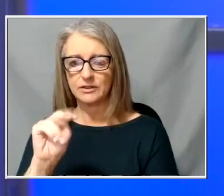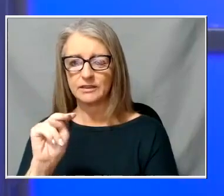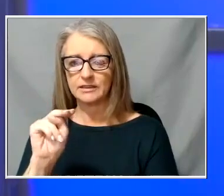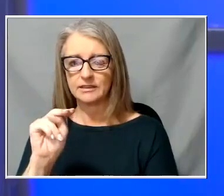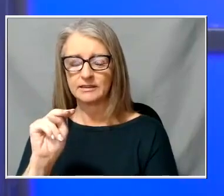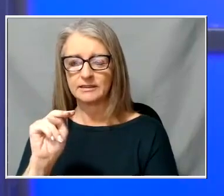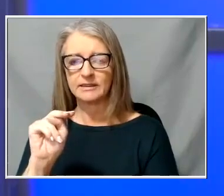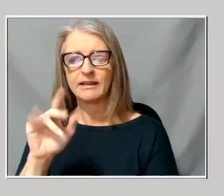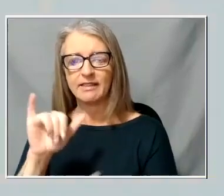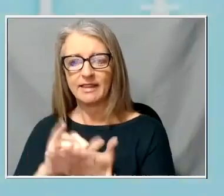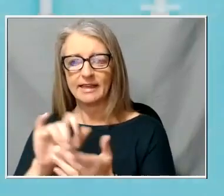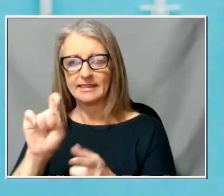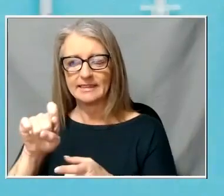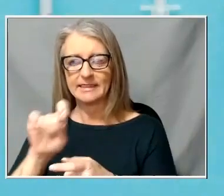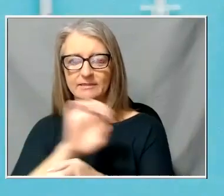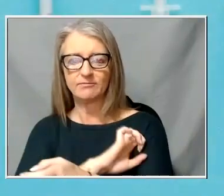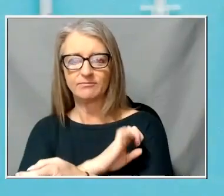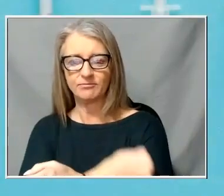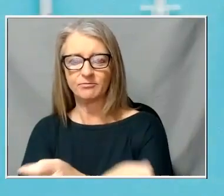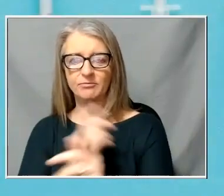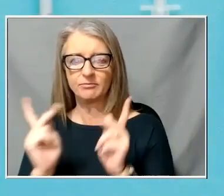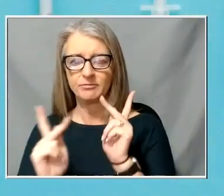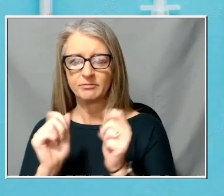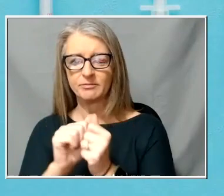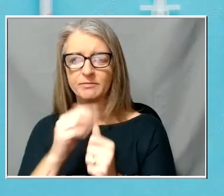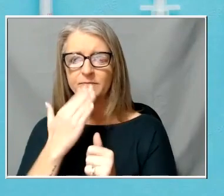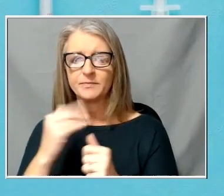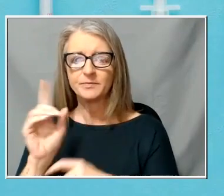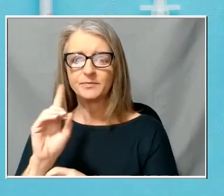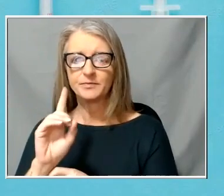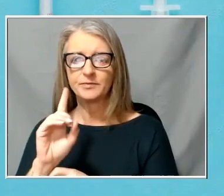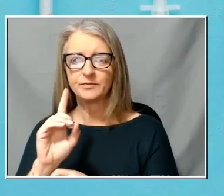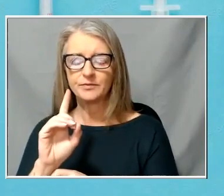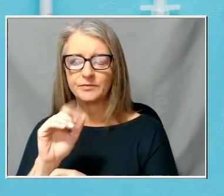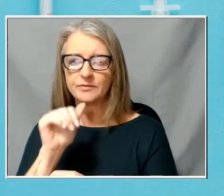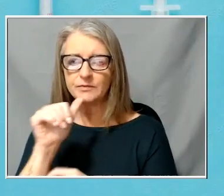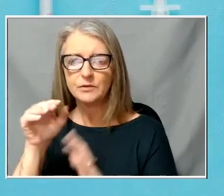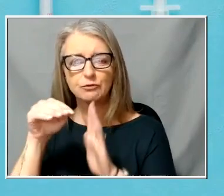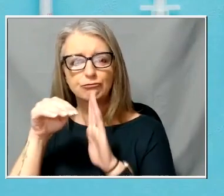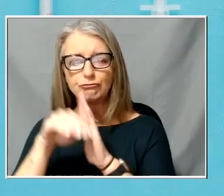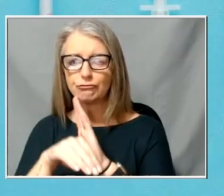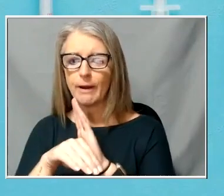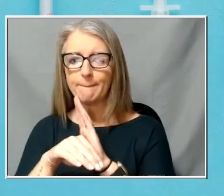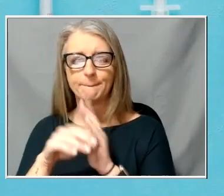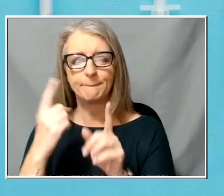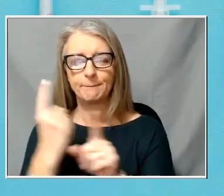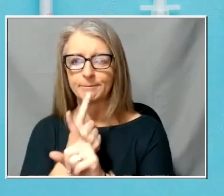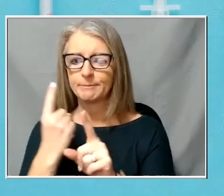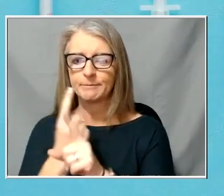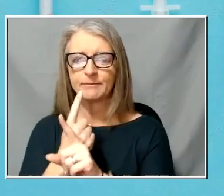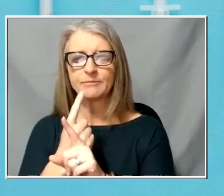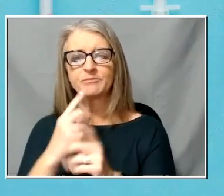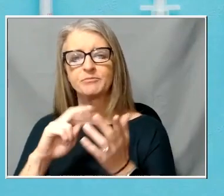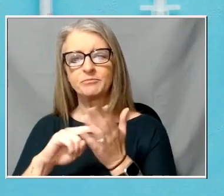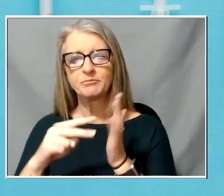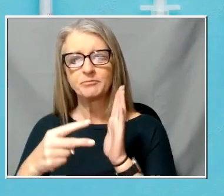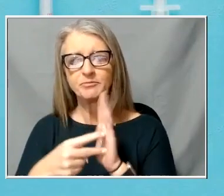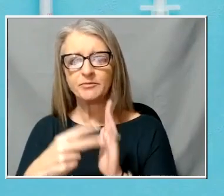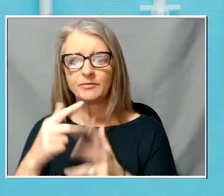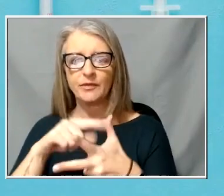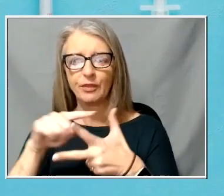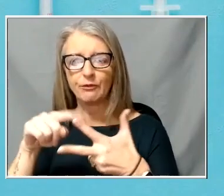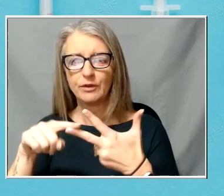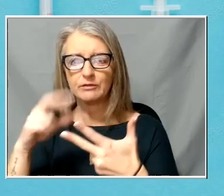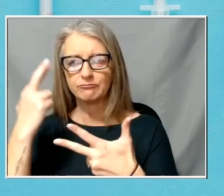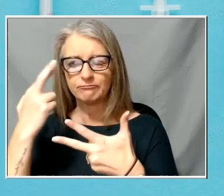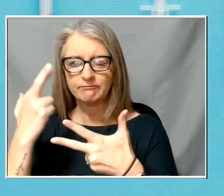that energy. Though for people with diabetes, their blood sugars don't drop like they should. That could be because of 3 reasons. Either